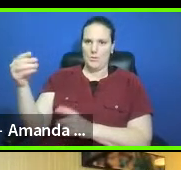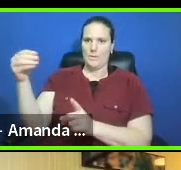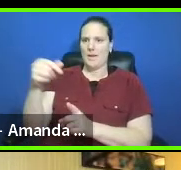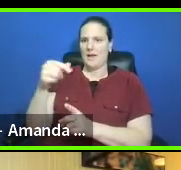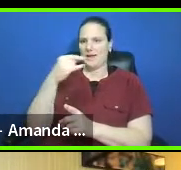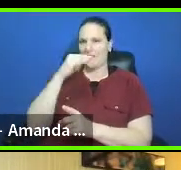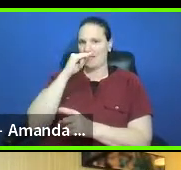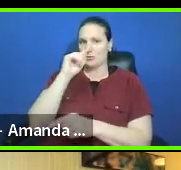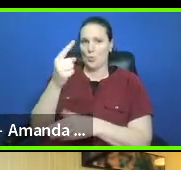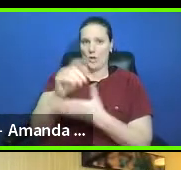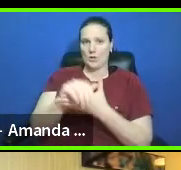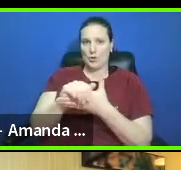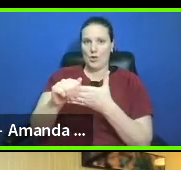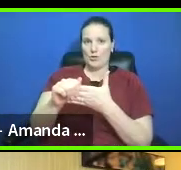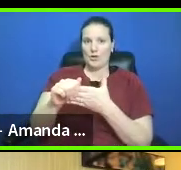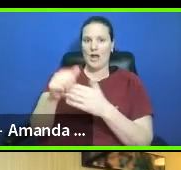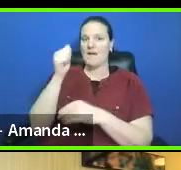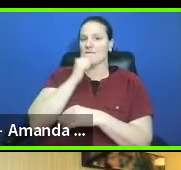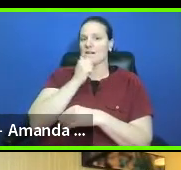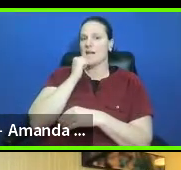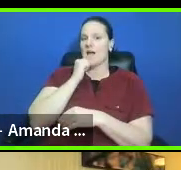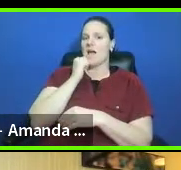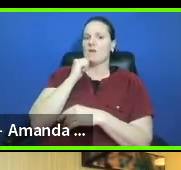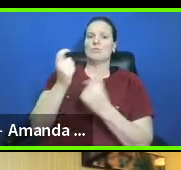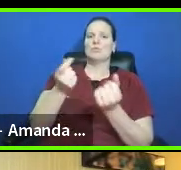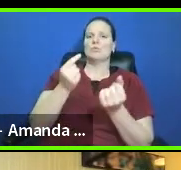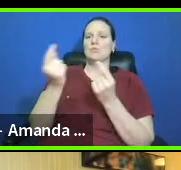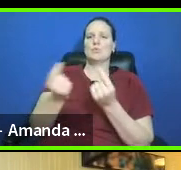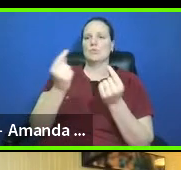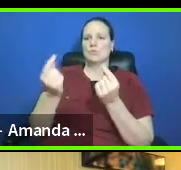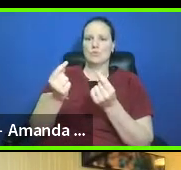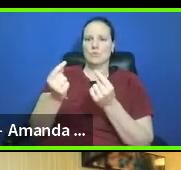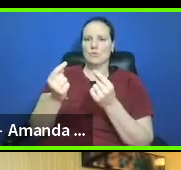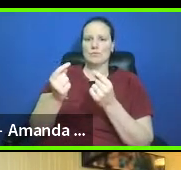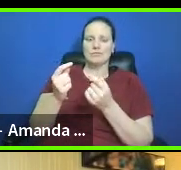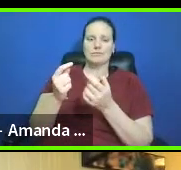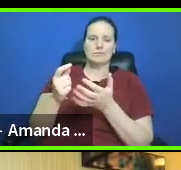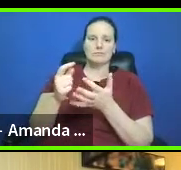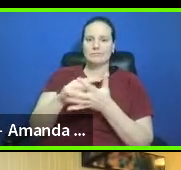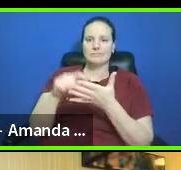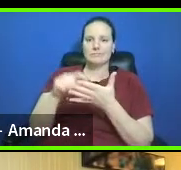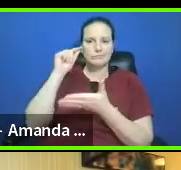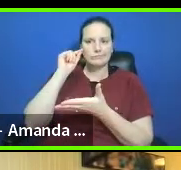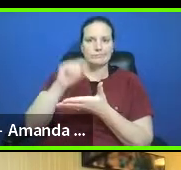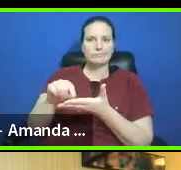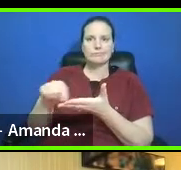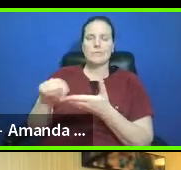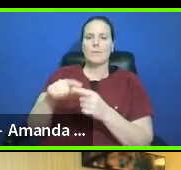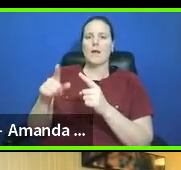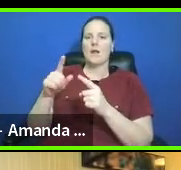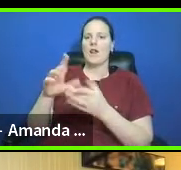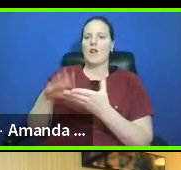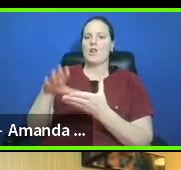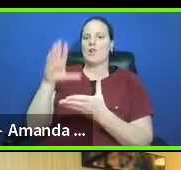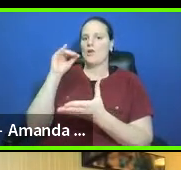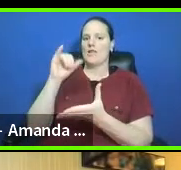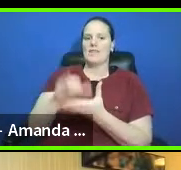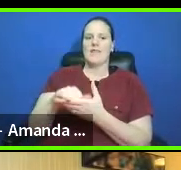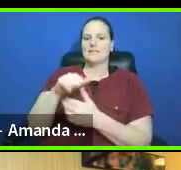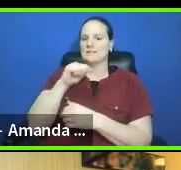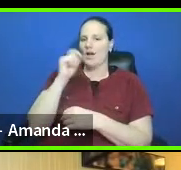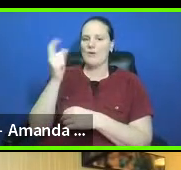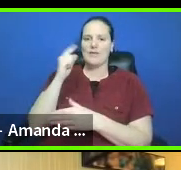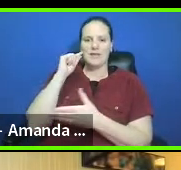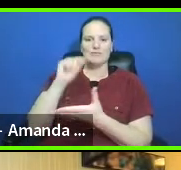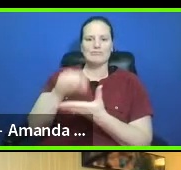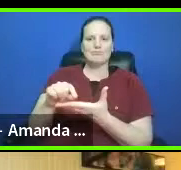kids $1 a day, and we would do all things clerical. But I quickly learned that it wasn't just